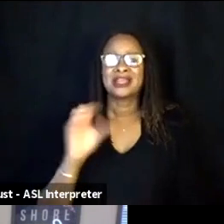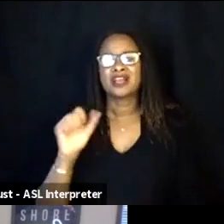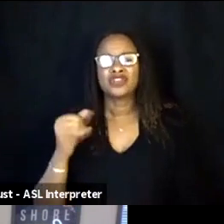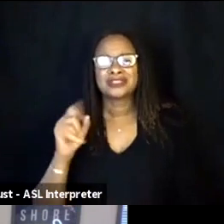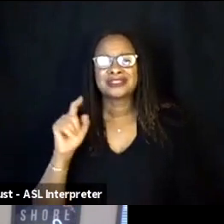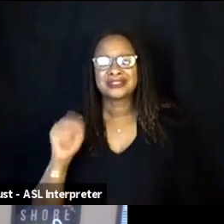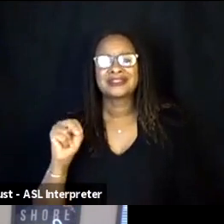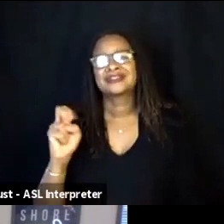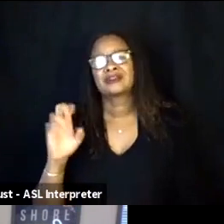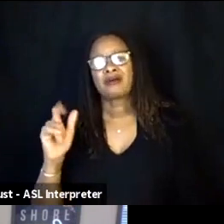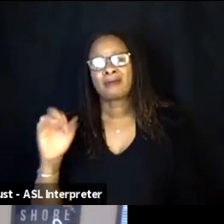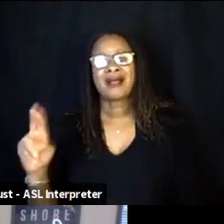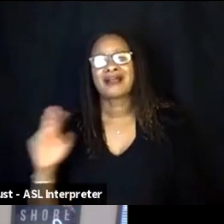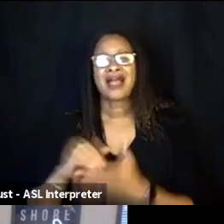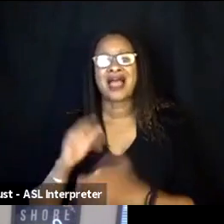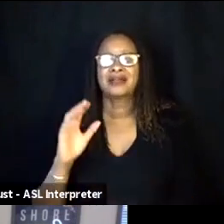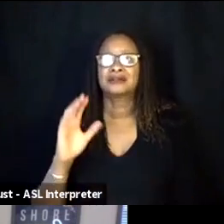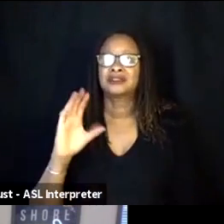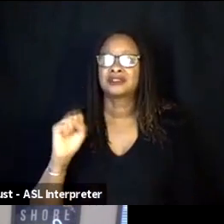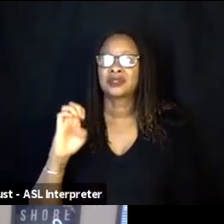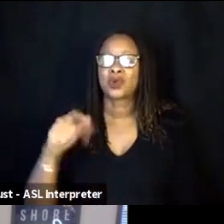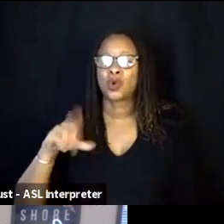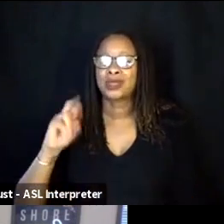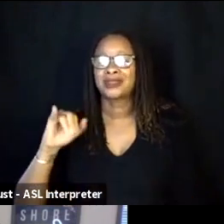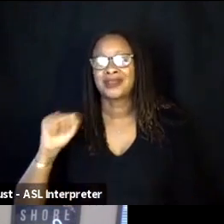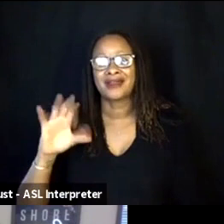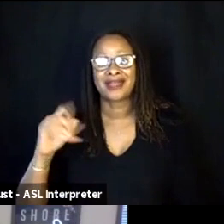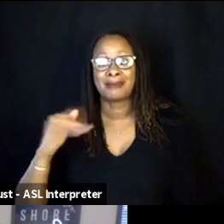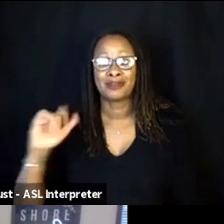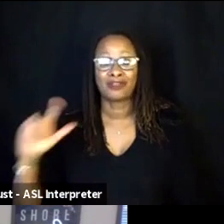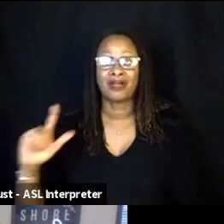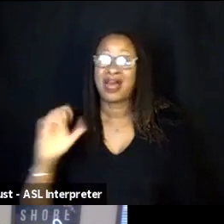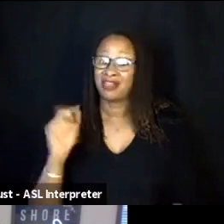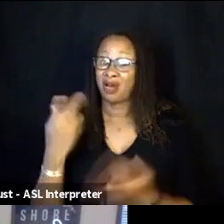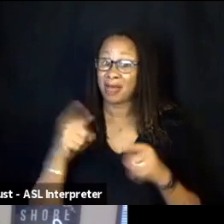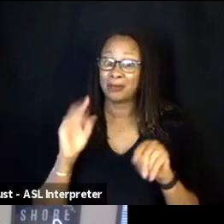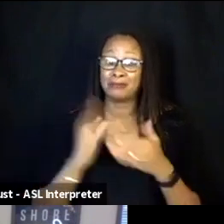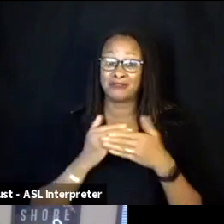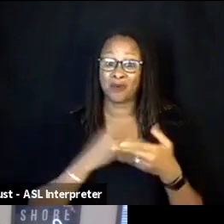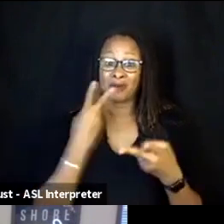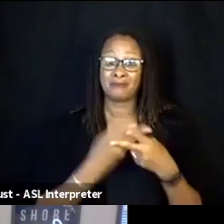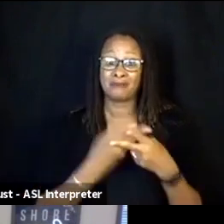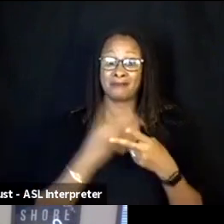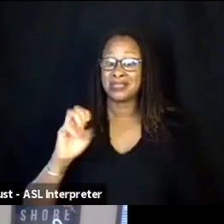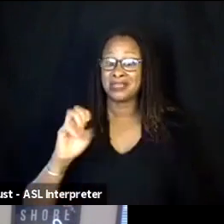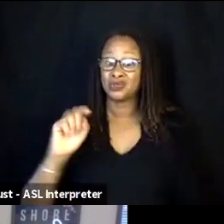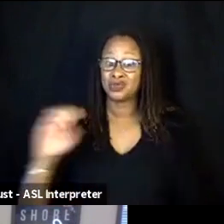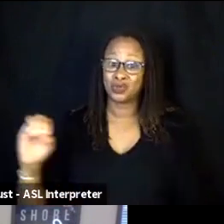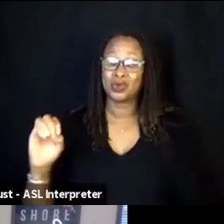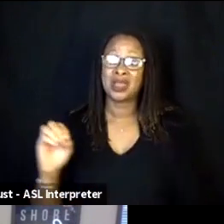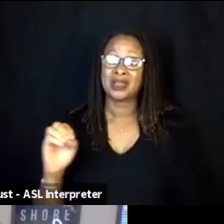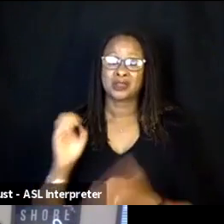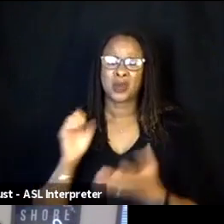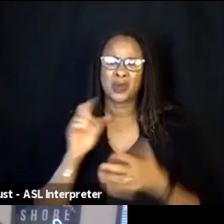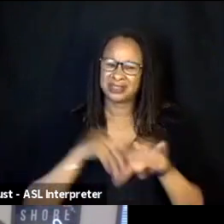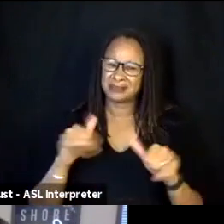was a lot kind of in the ether, even before the Me Too post and avalanche that followed. So around that same